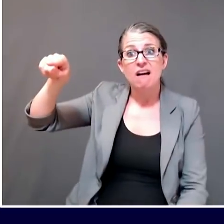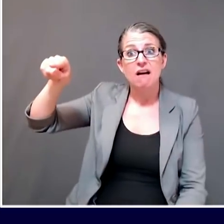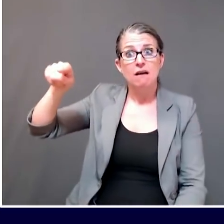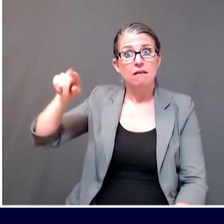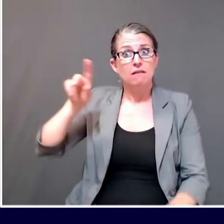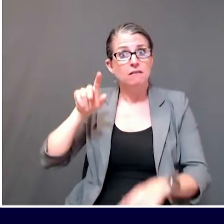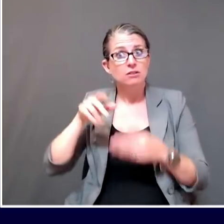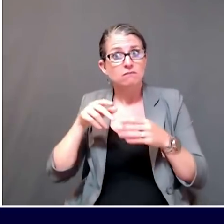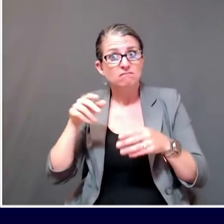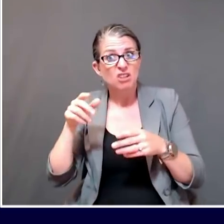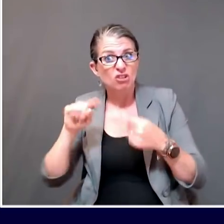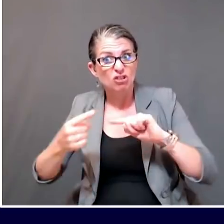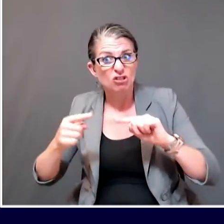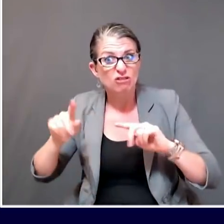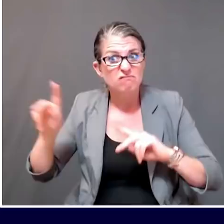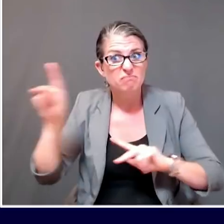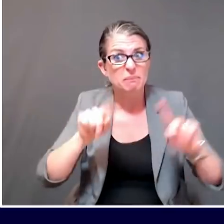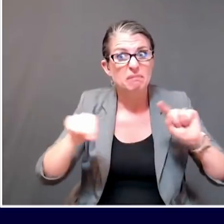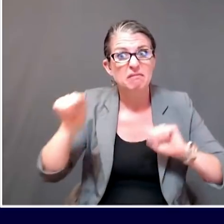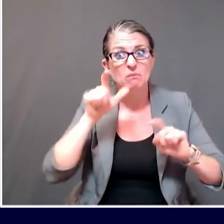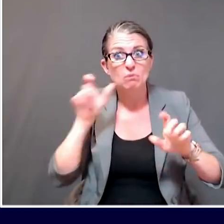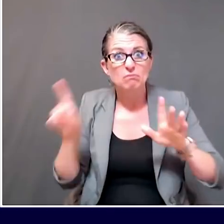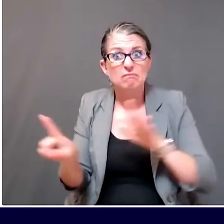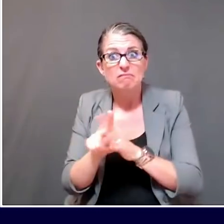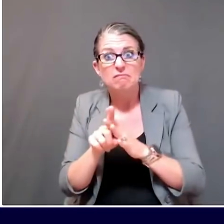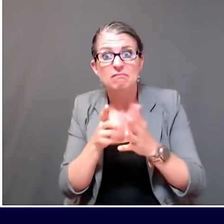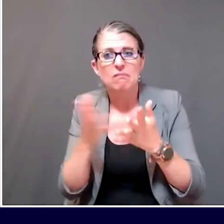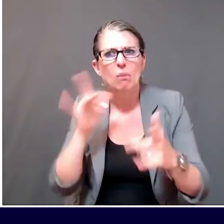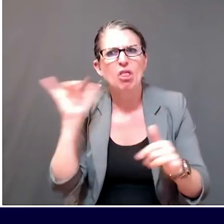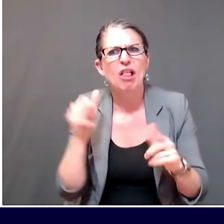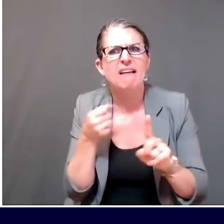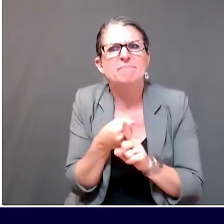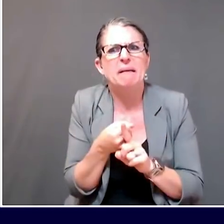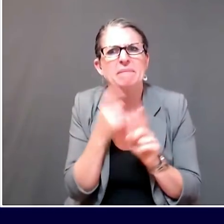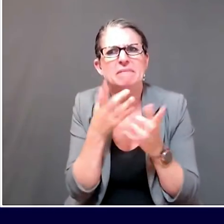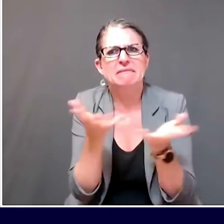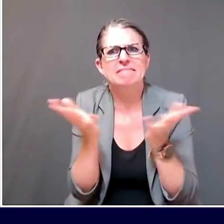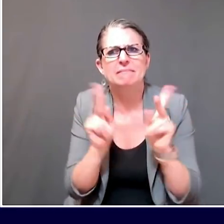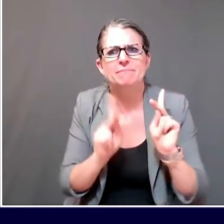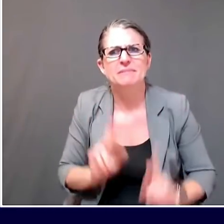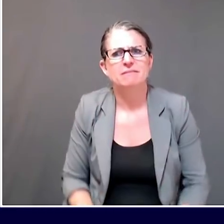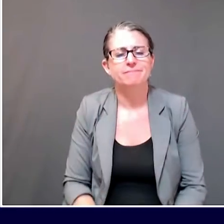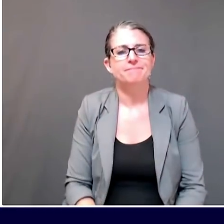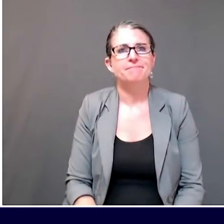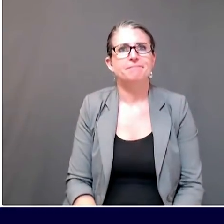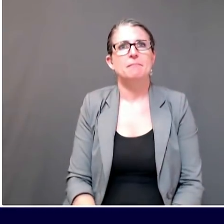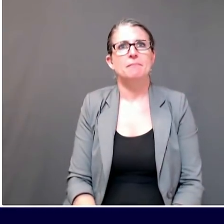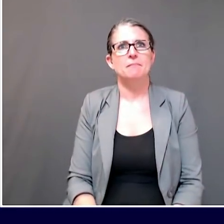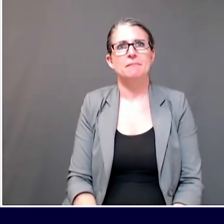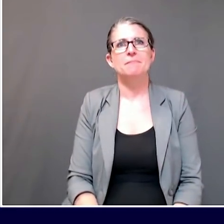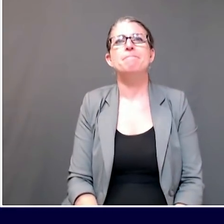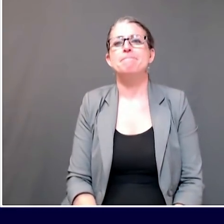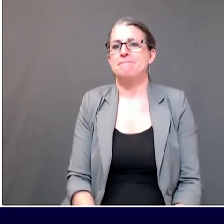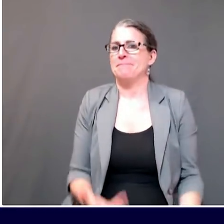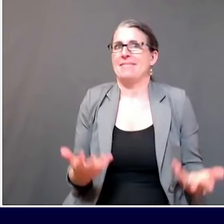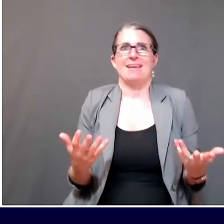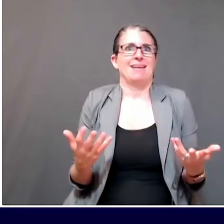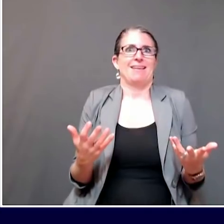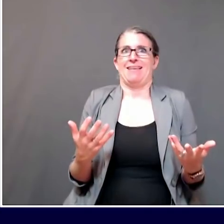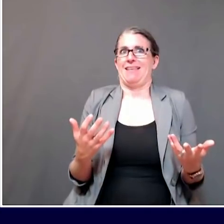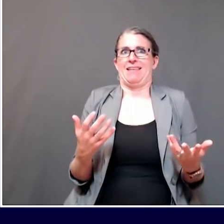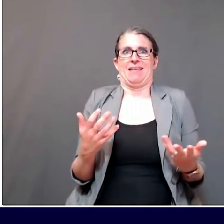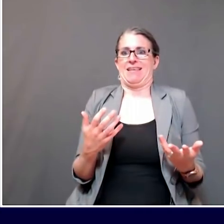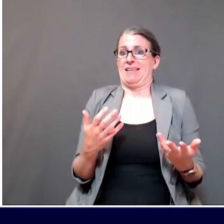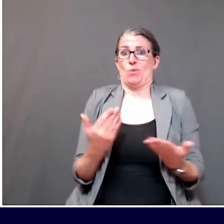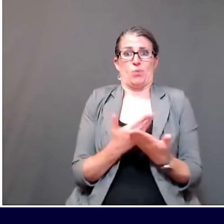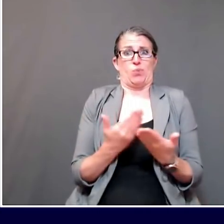Here's what I would say, Ashley, is that right now we're in the early stages of the investigation. And we're trying to figure